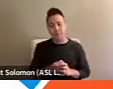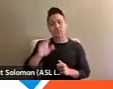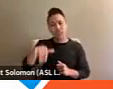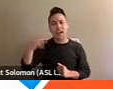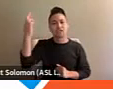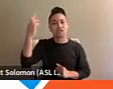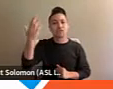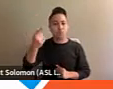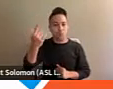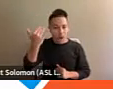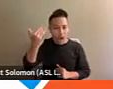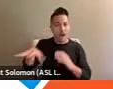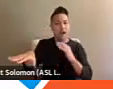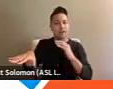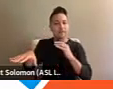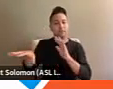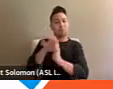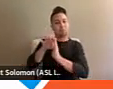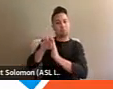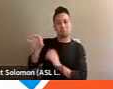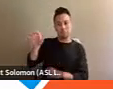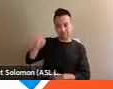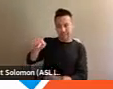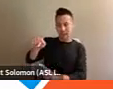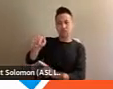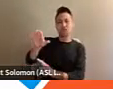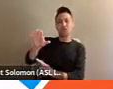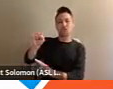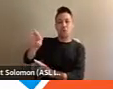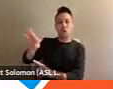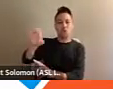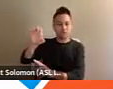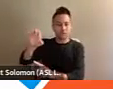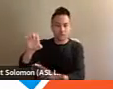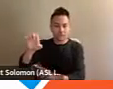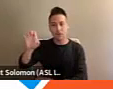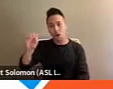you behind that, behind choosing that source. So,